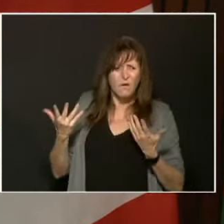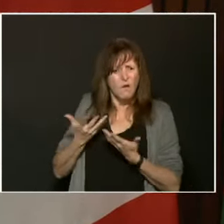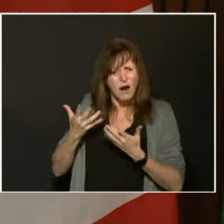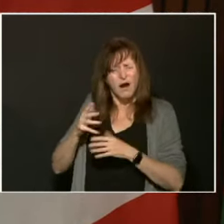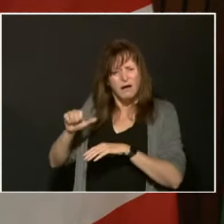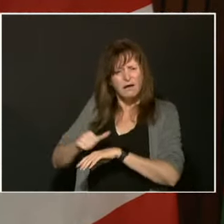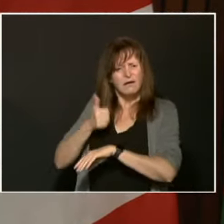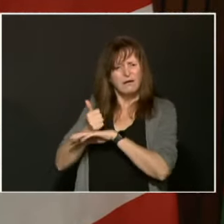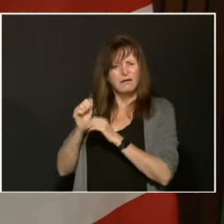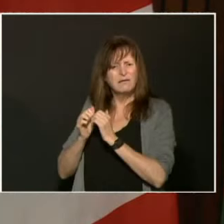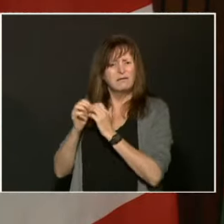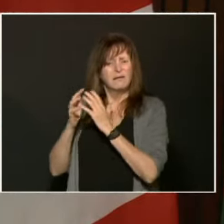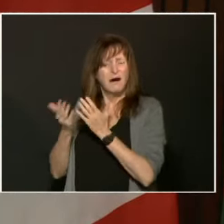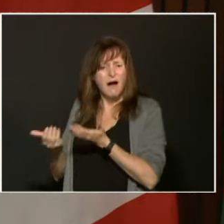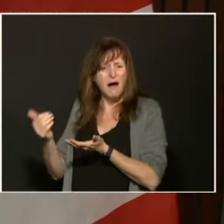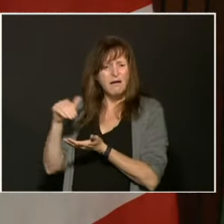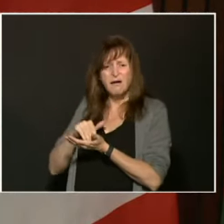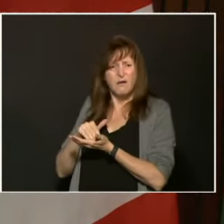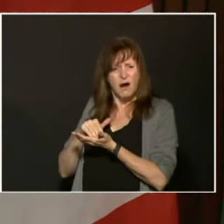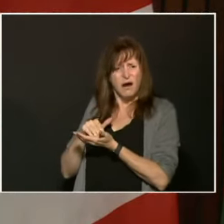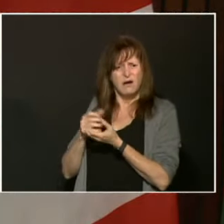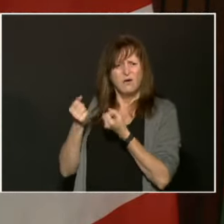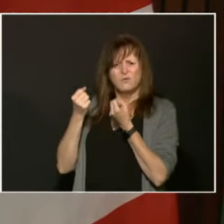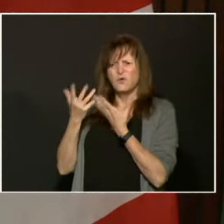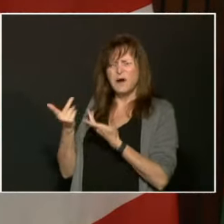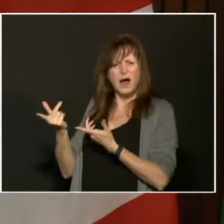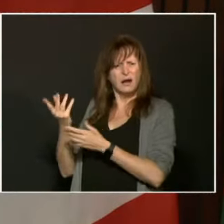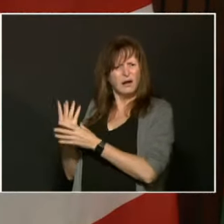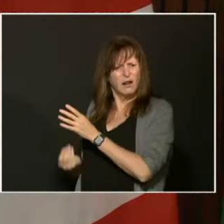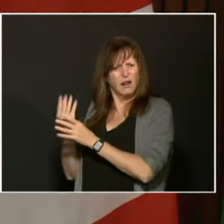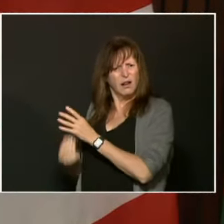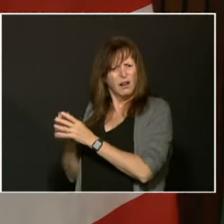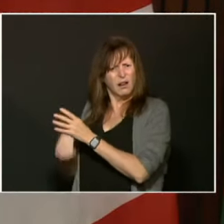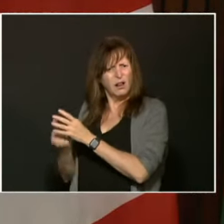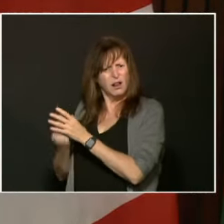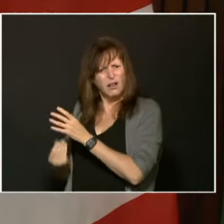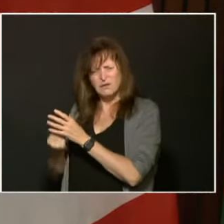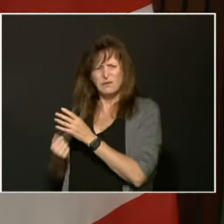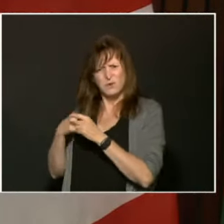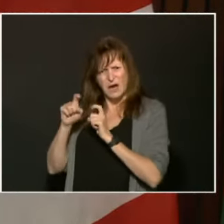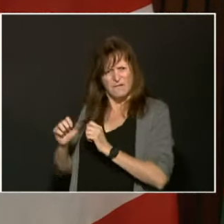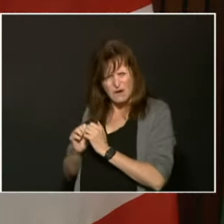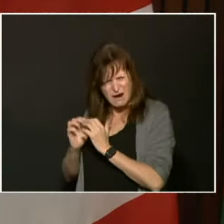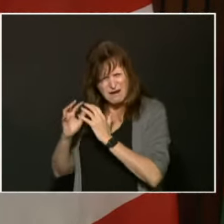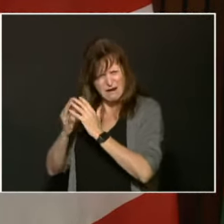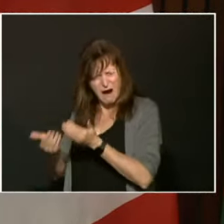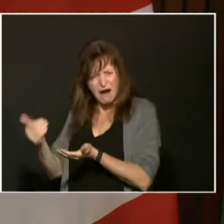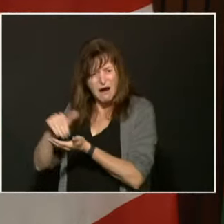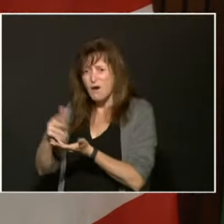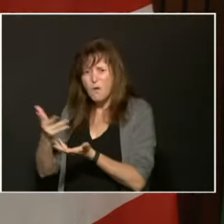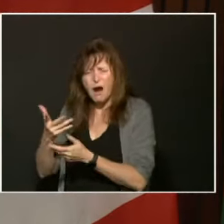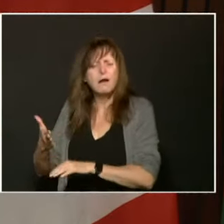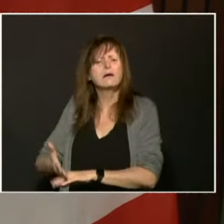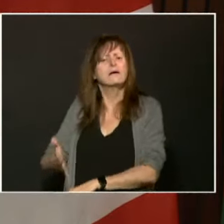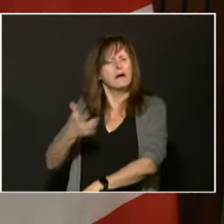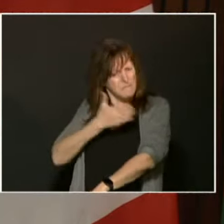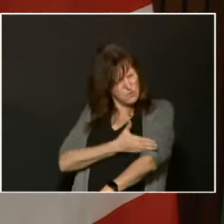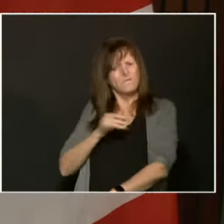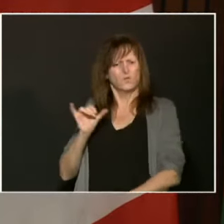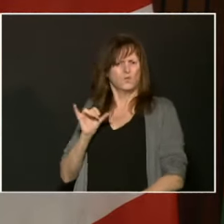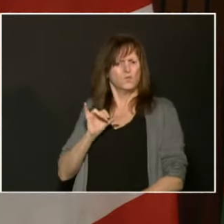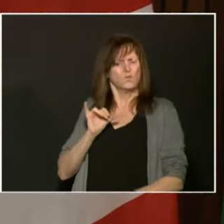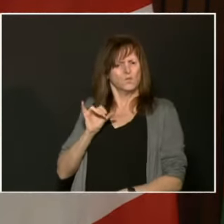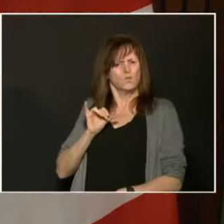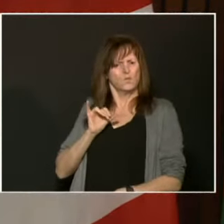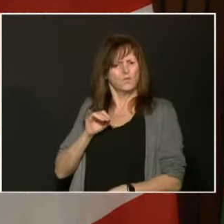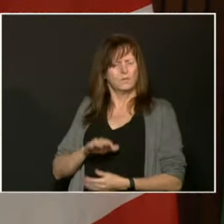but to make them better. There'll be a lot of disagreements about how to move forward, but from what I've had the privilege to witness over the last year,